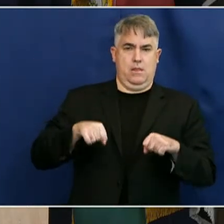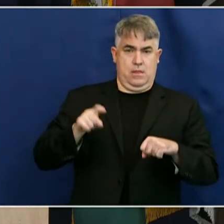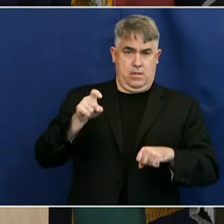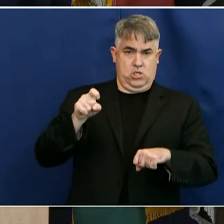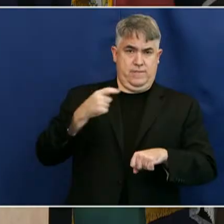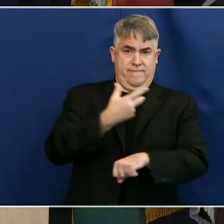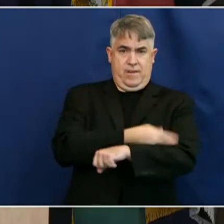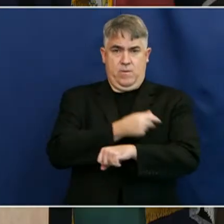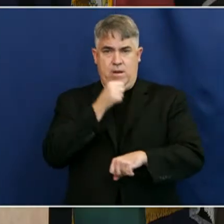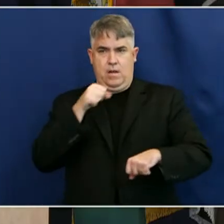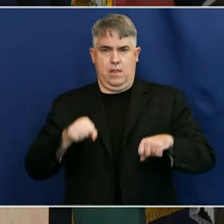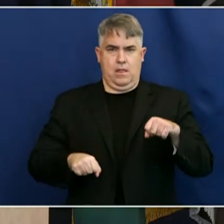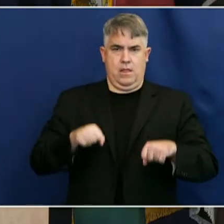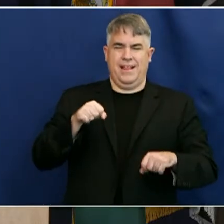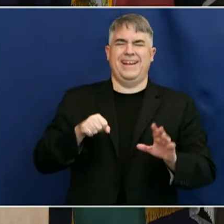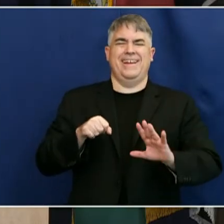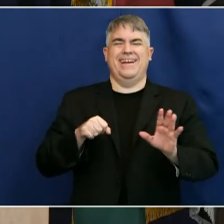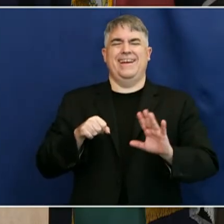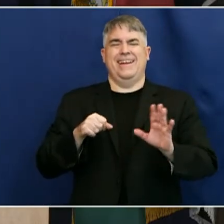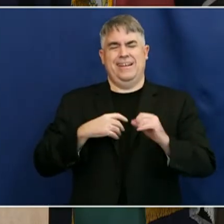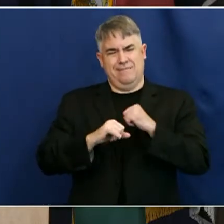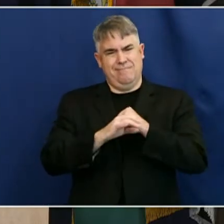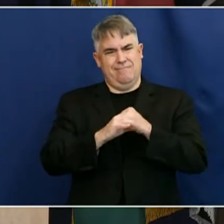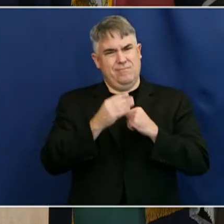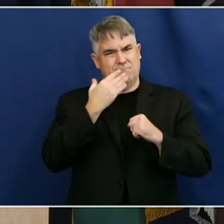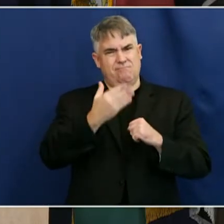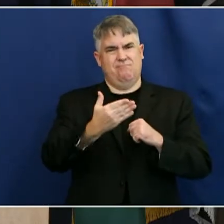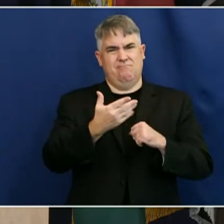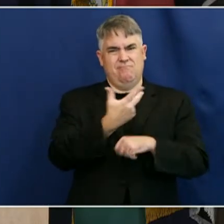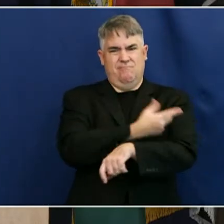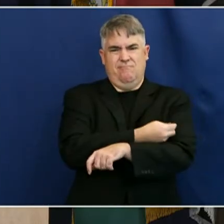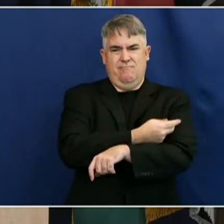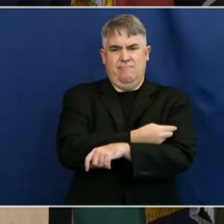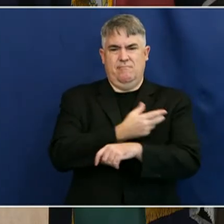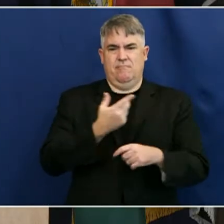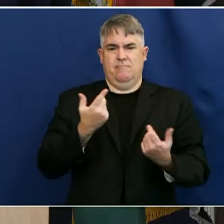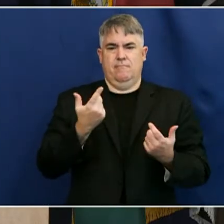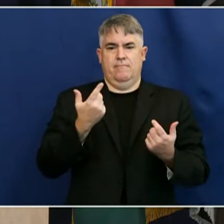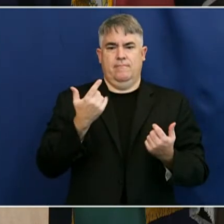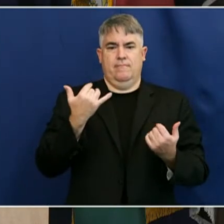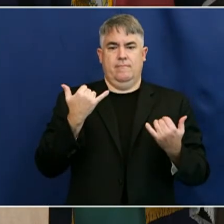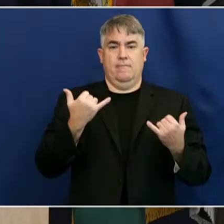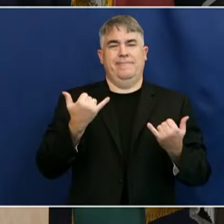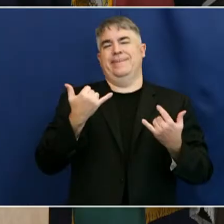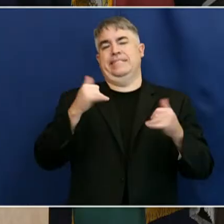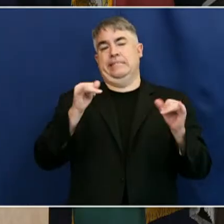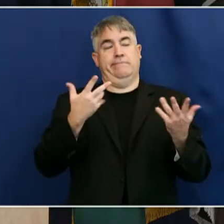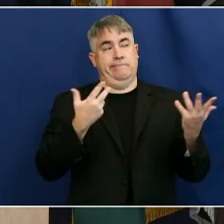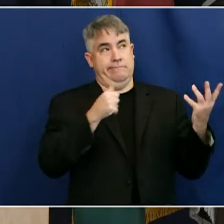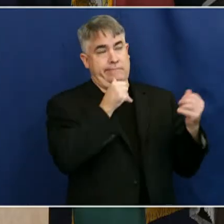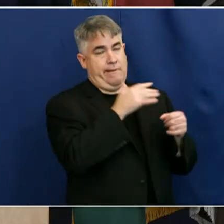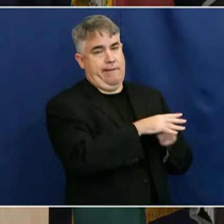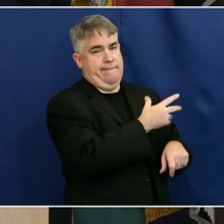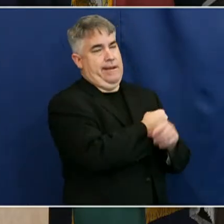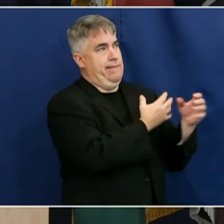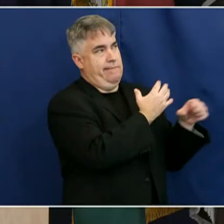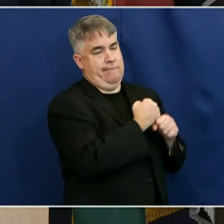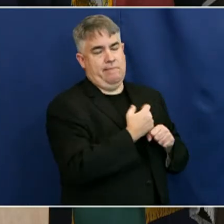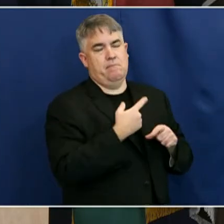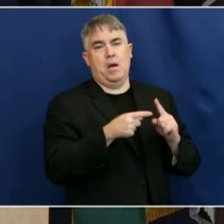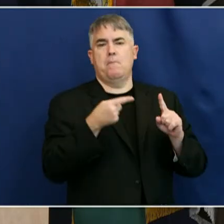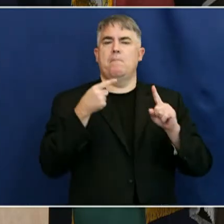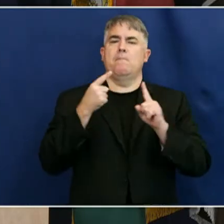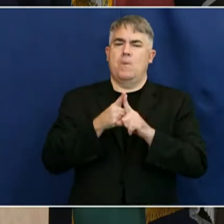that hesitancy right now because there's such limited supply and such crushing demand. But we know at a certain point that dynamic is going